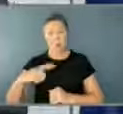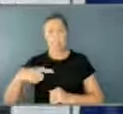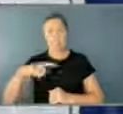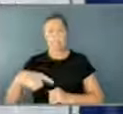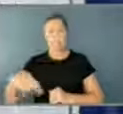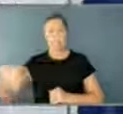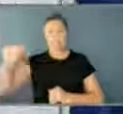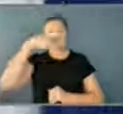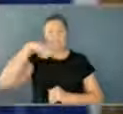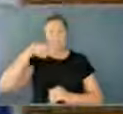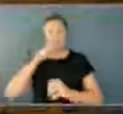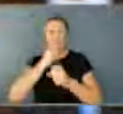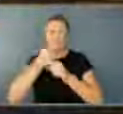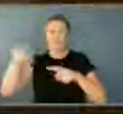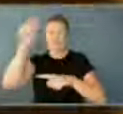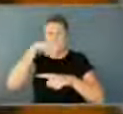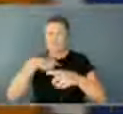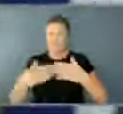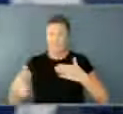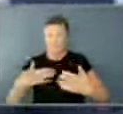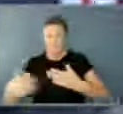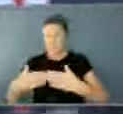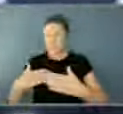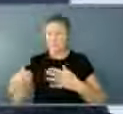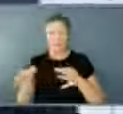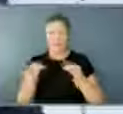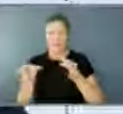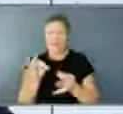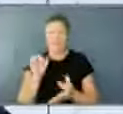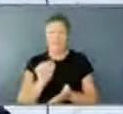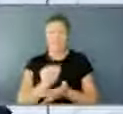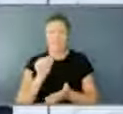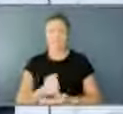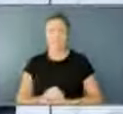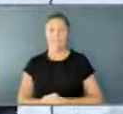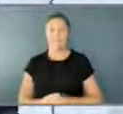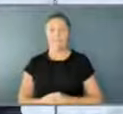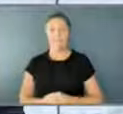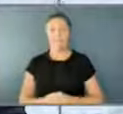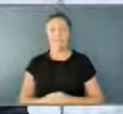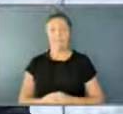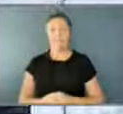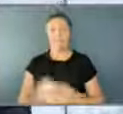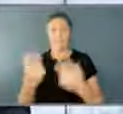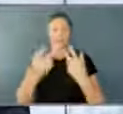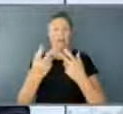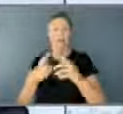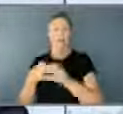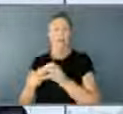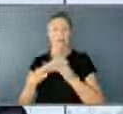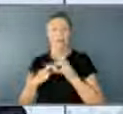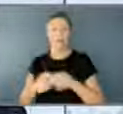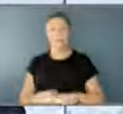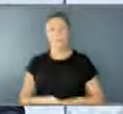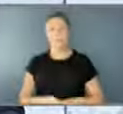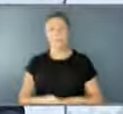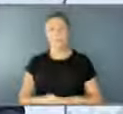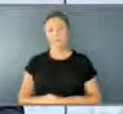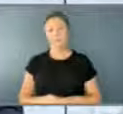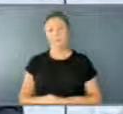response. Claire? When do we get those 10 million extra doses, and when will we find out beyond that